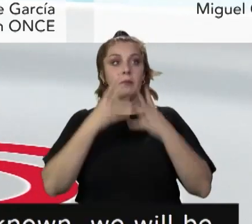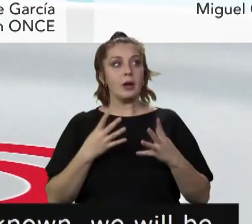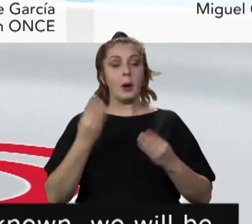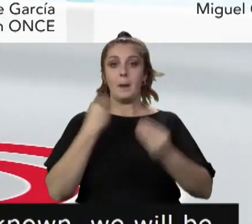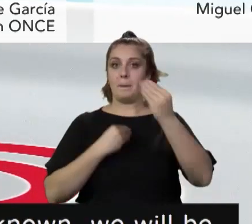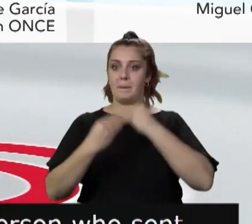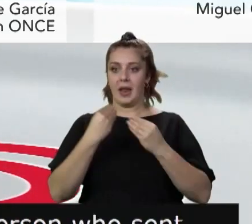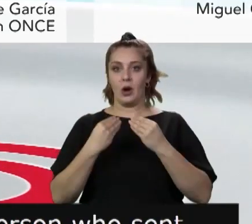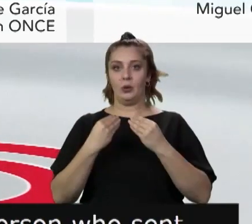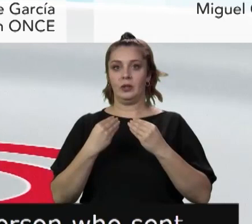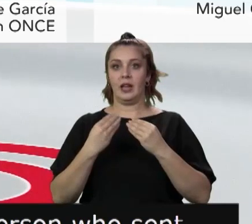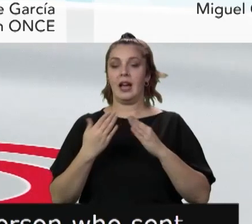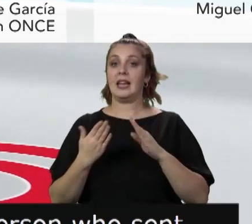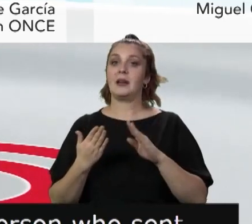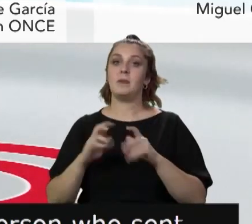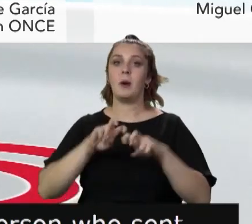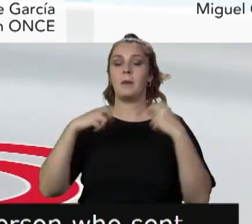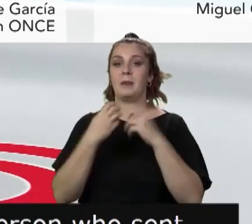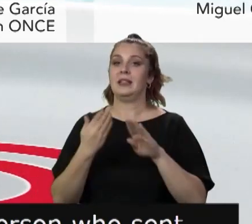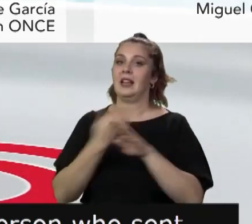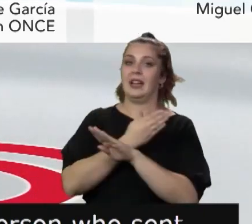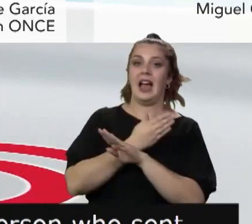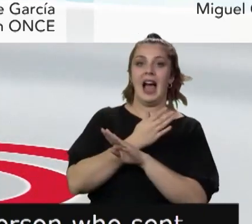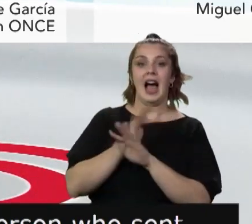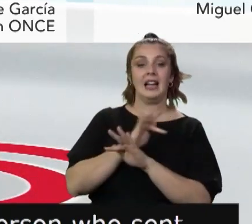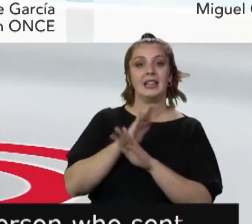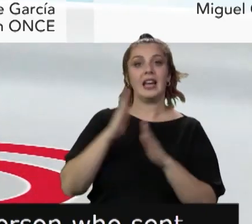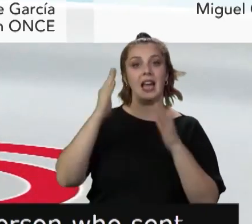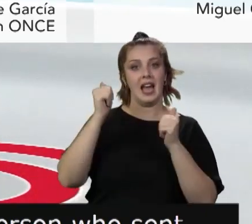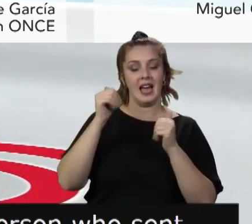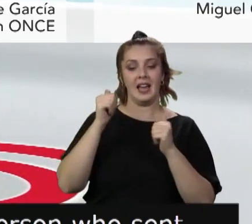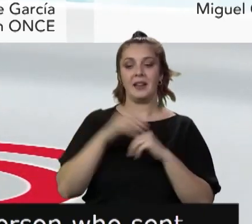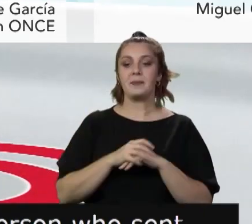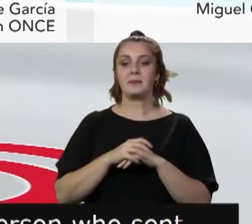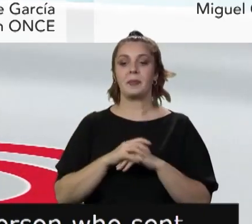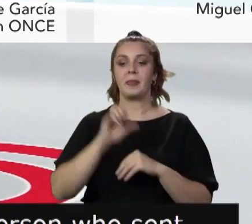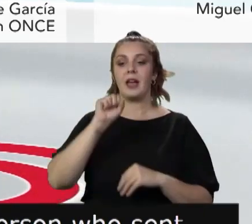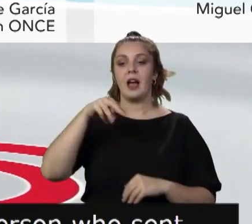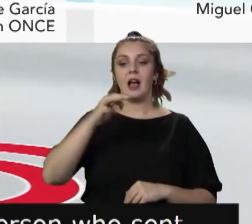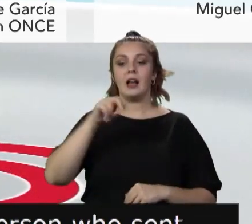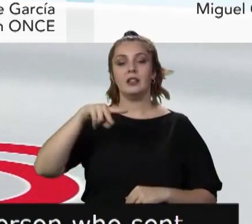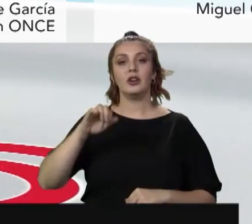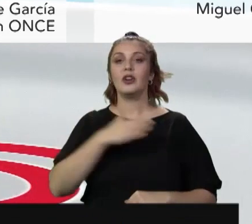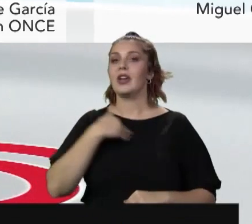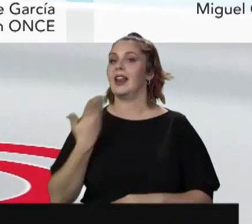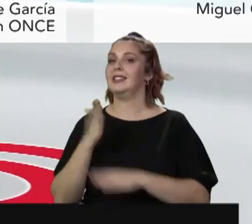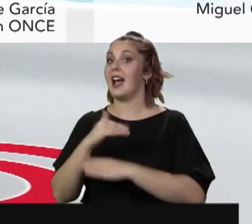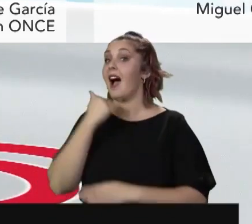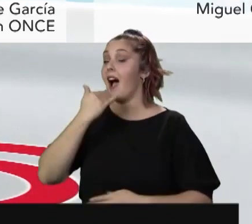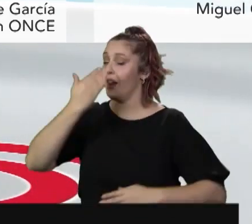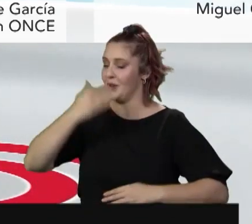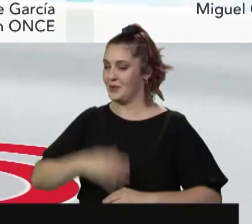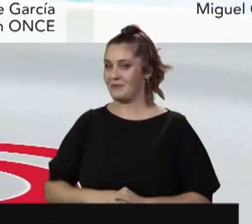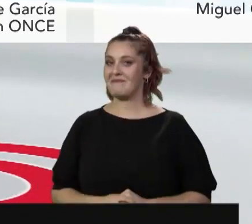project. And after these questions, before saying goodbye to the table, I will give